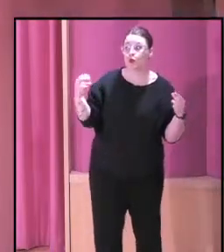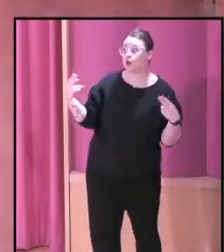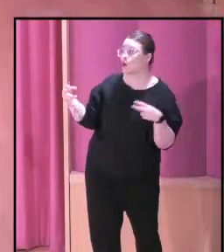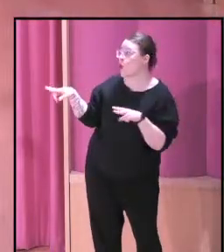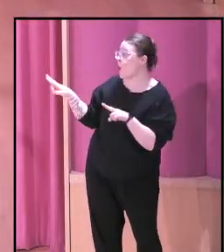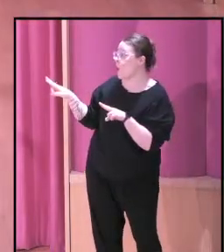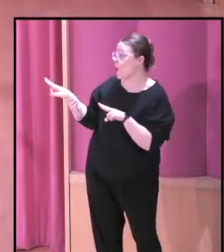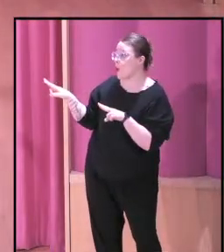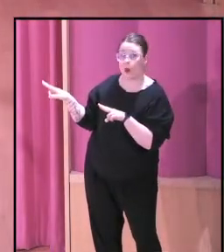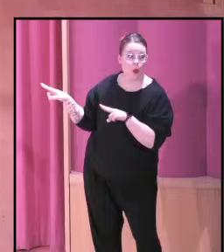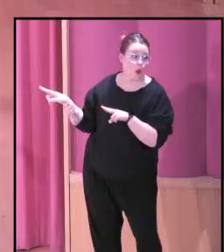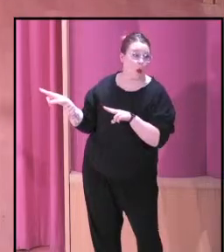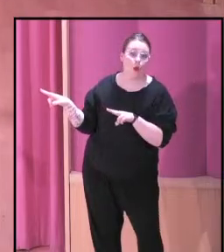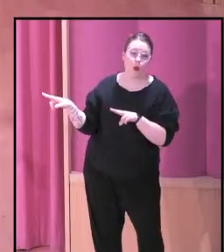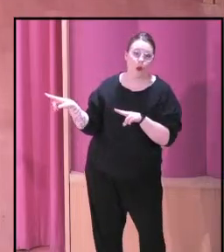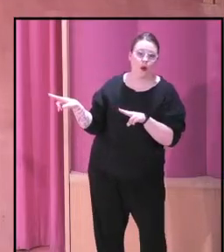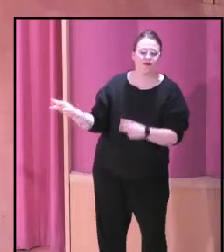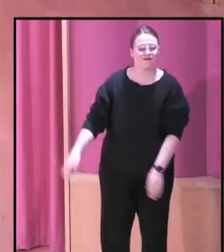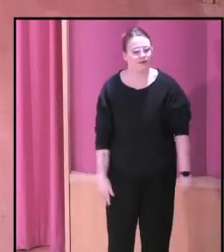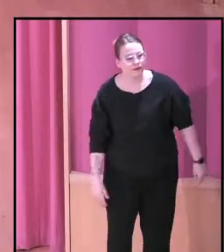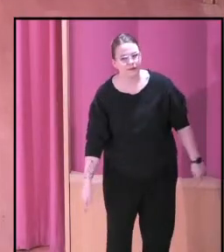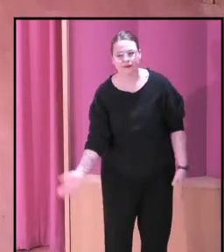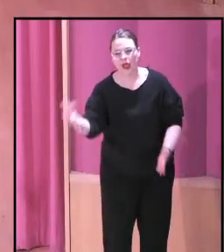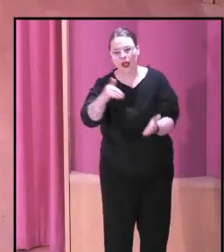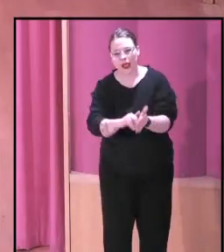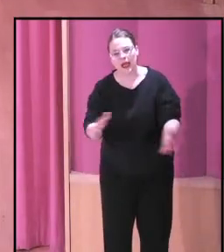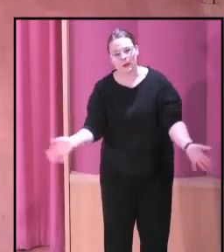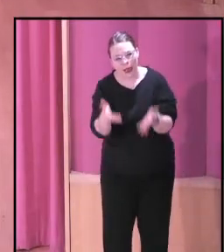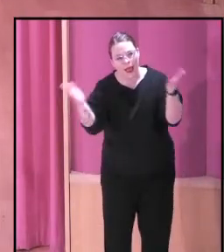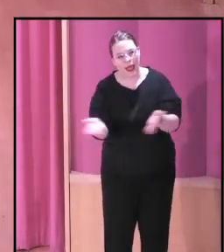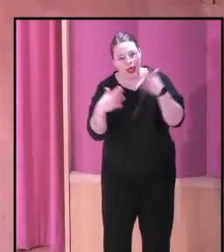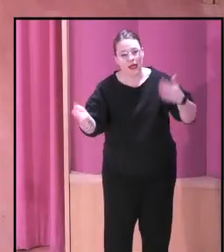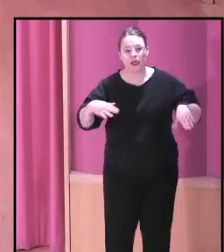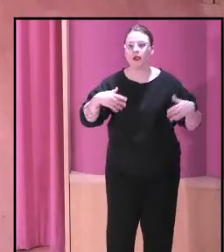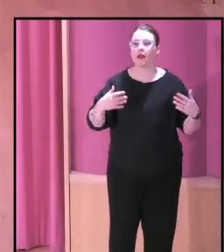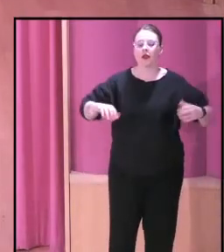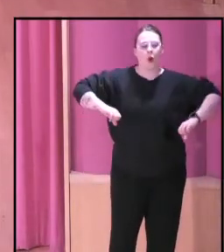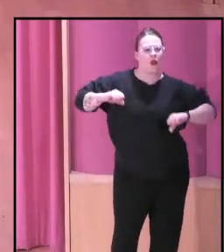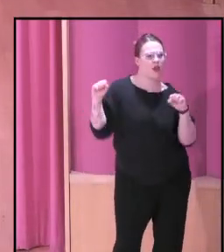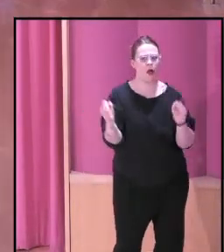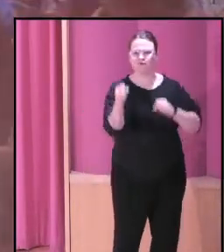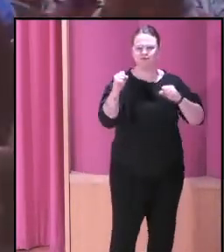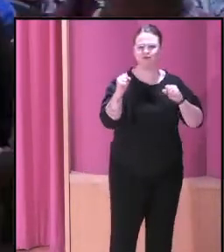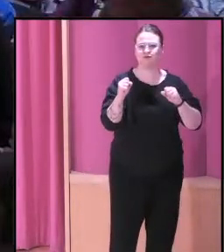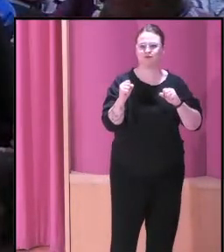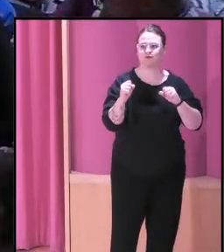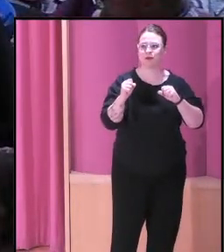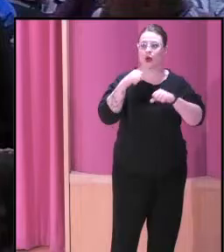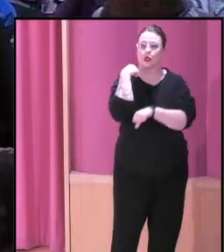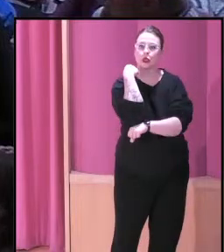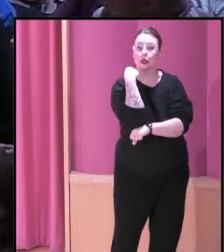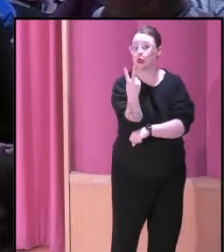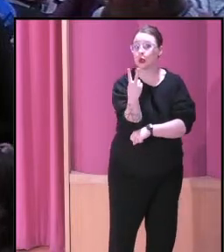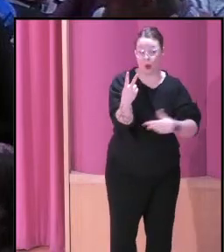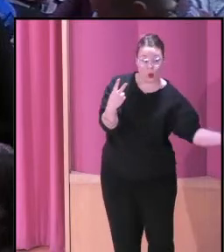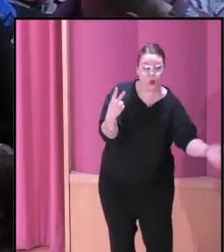Ooh. That's pretty good, but let's try that again, this time as a group, together, with gusto, two.